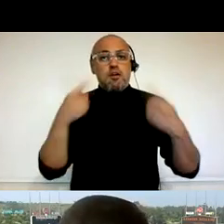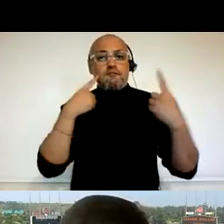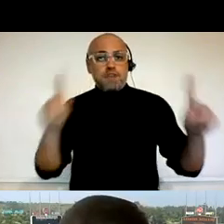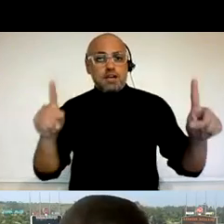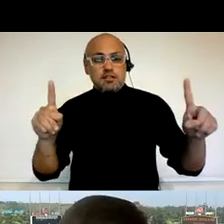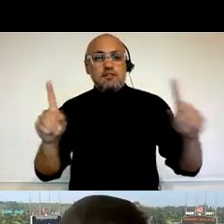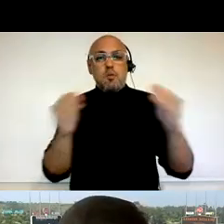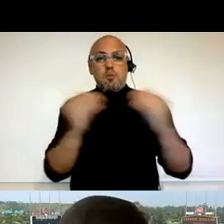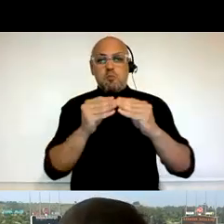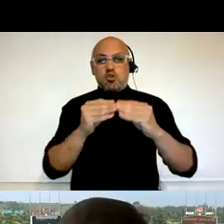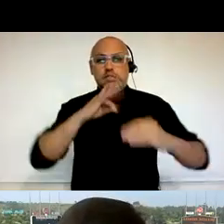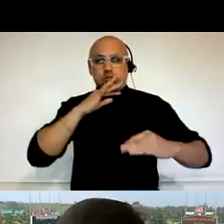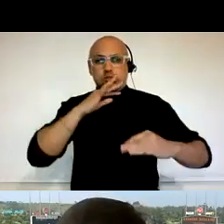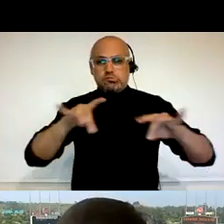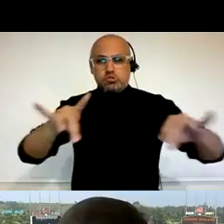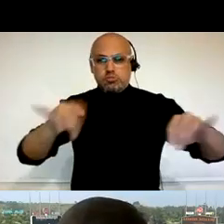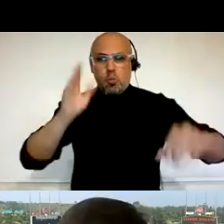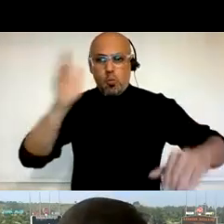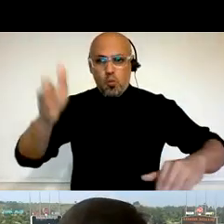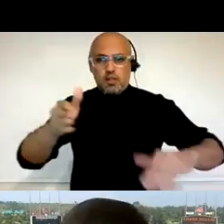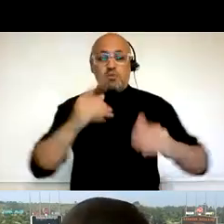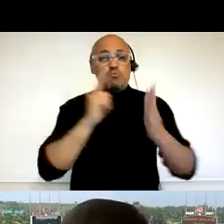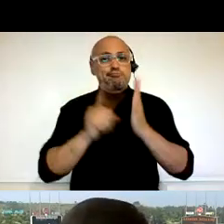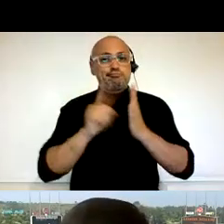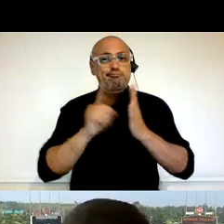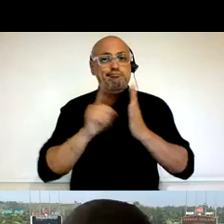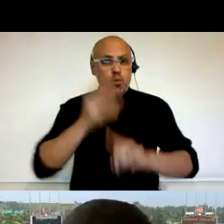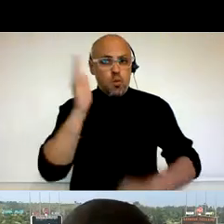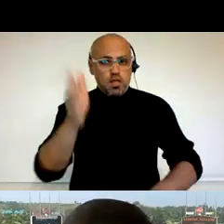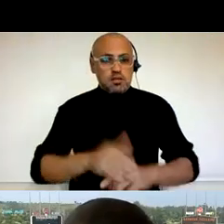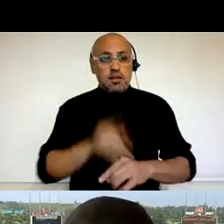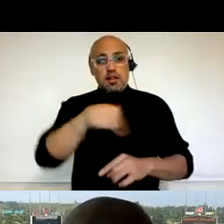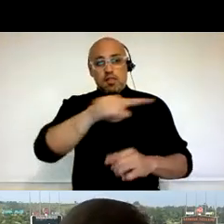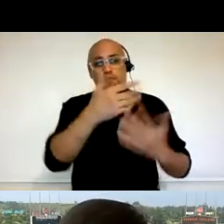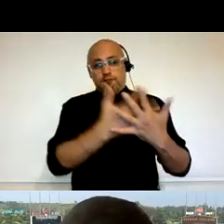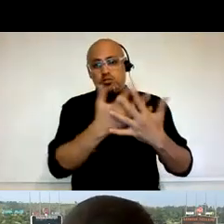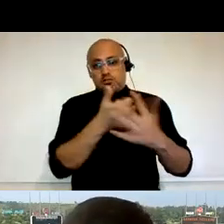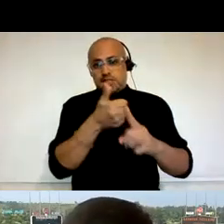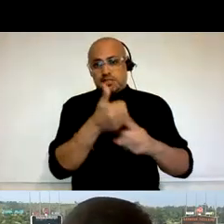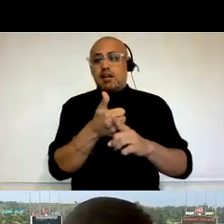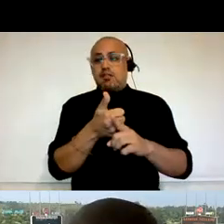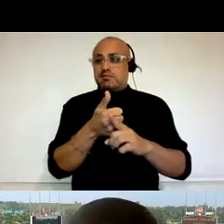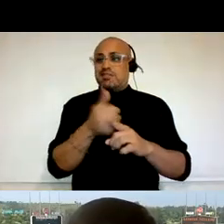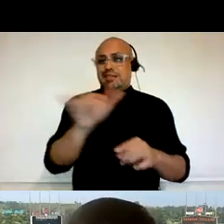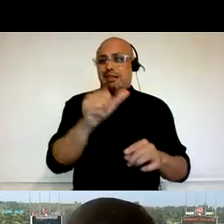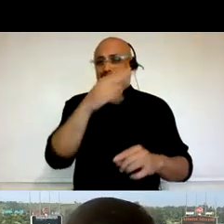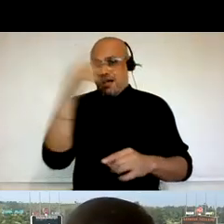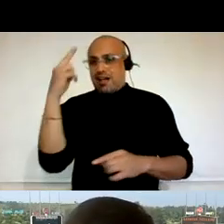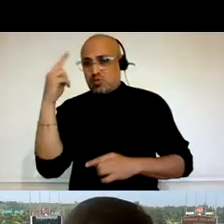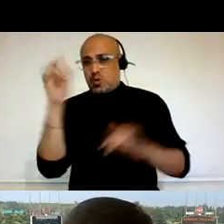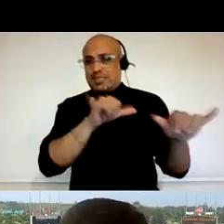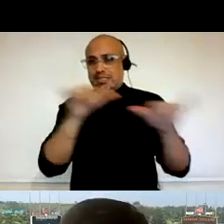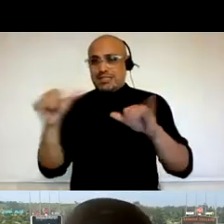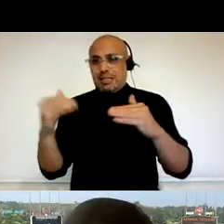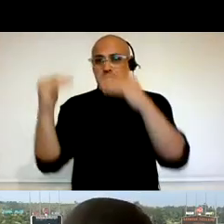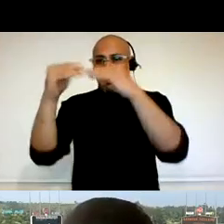particulates a filter will trap. We're inspecting them every month. These filters are considered hospital grade. It's the same level of filter they're